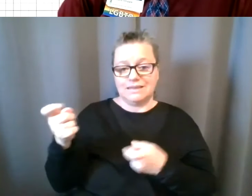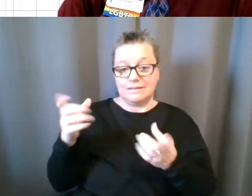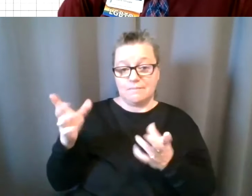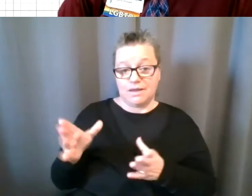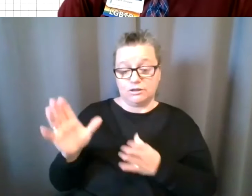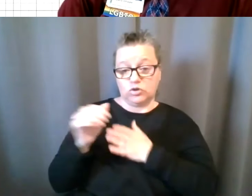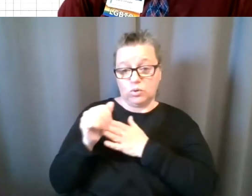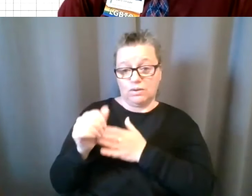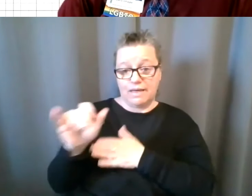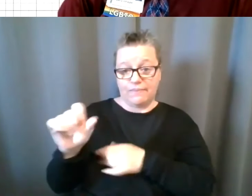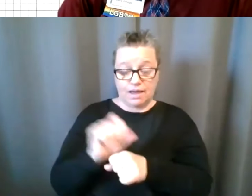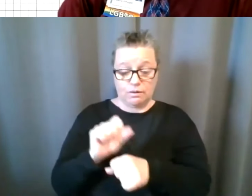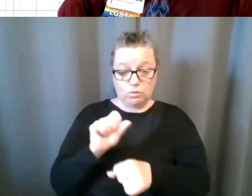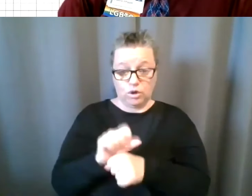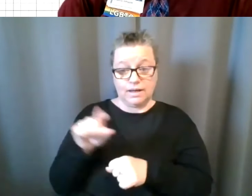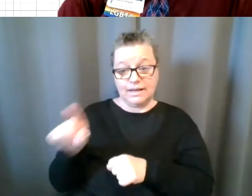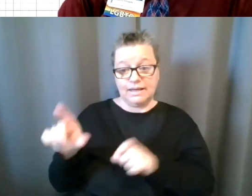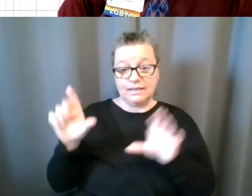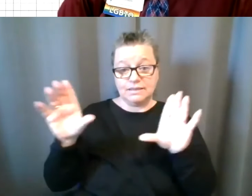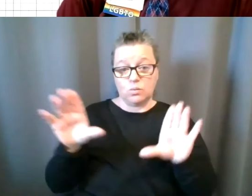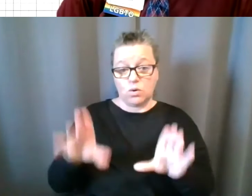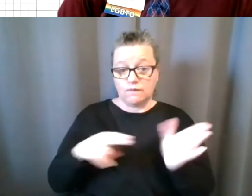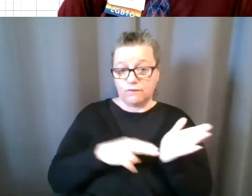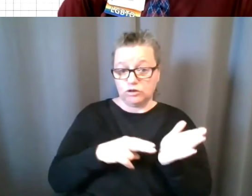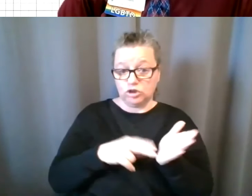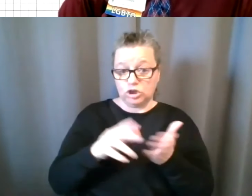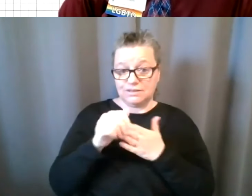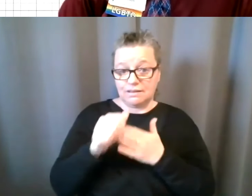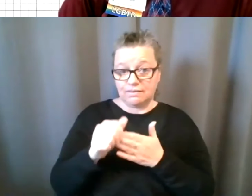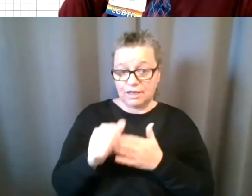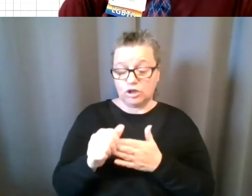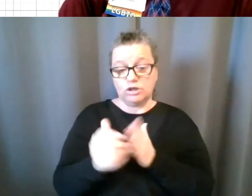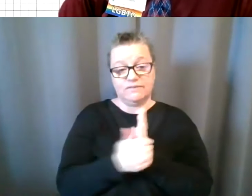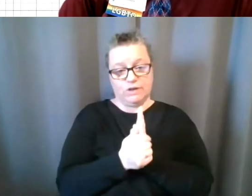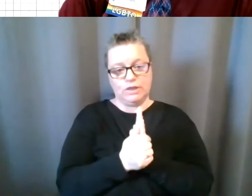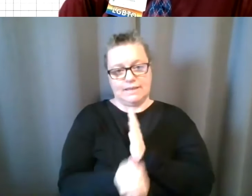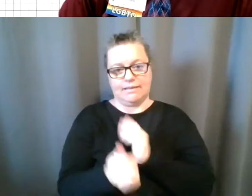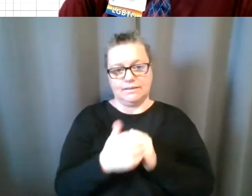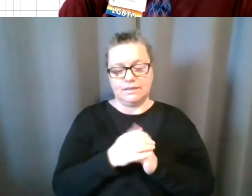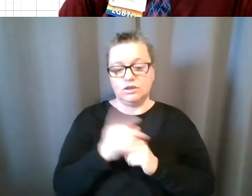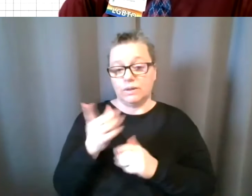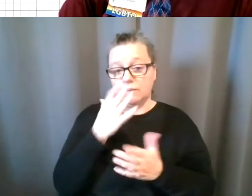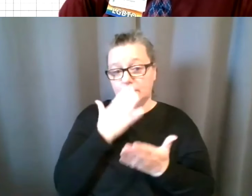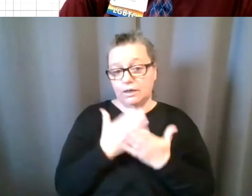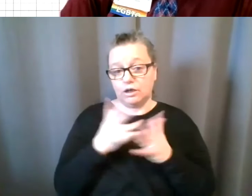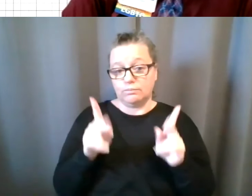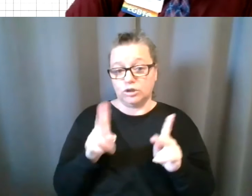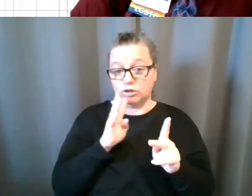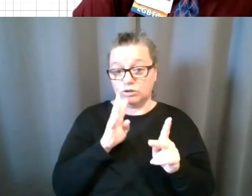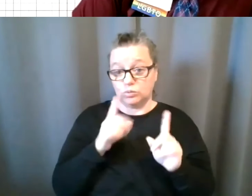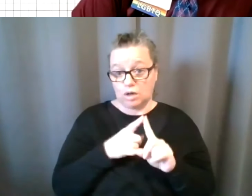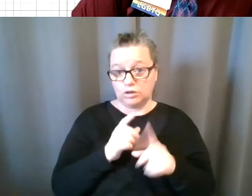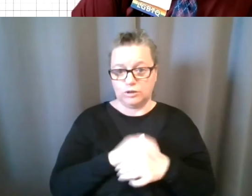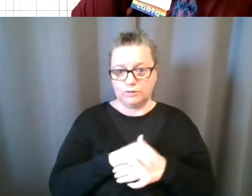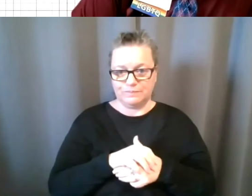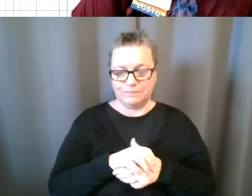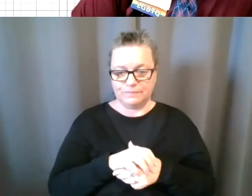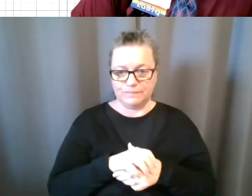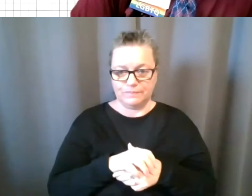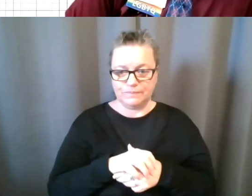work. And he is a wonderful nurse leader who's very talented. So he would be a good one to talk to.